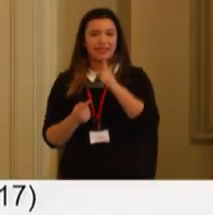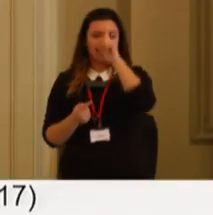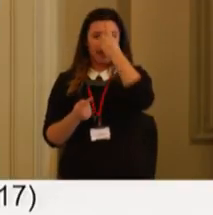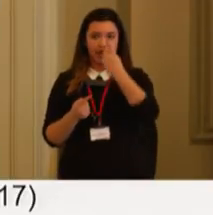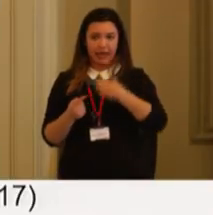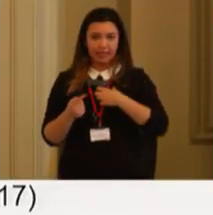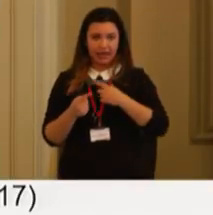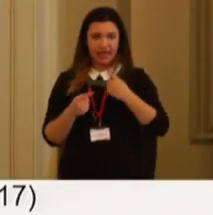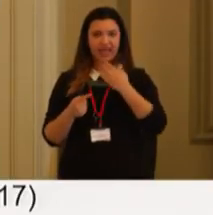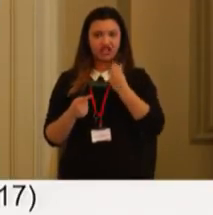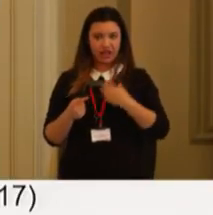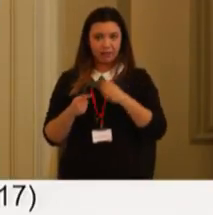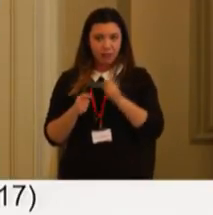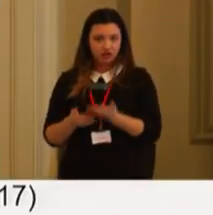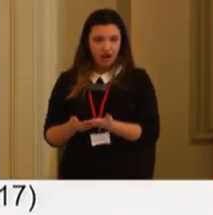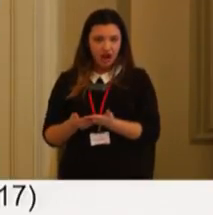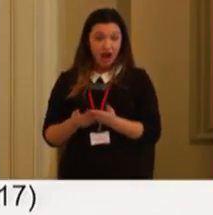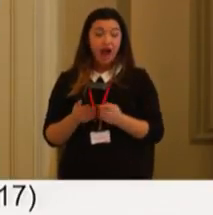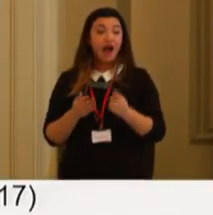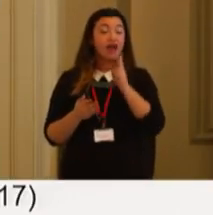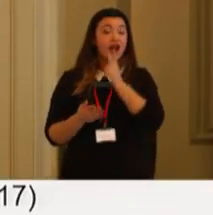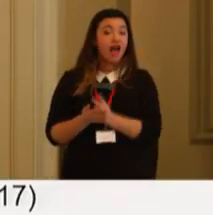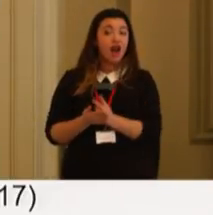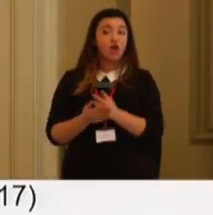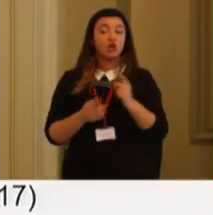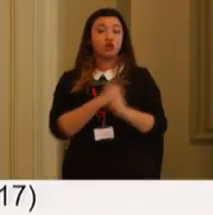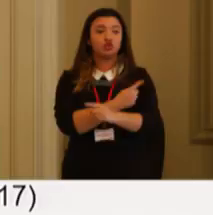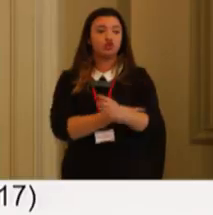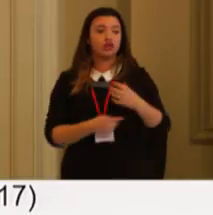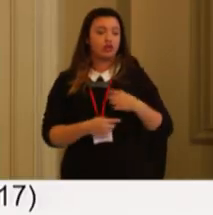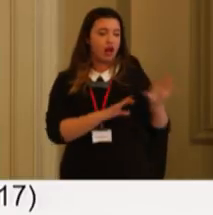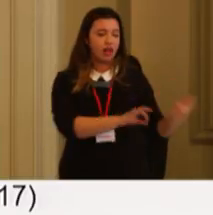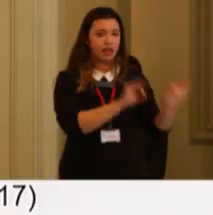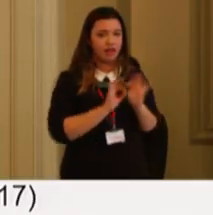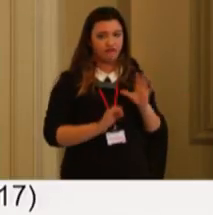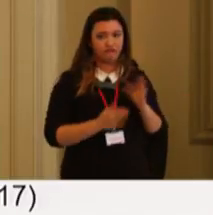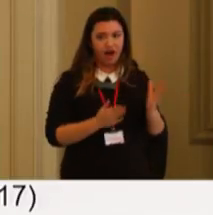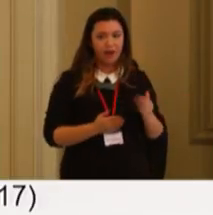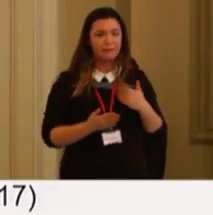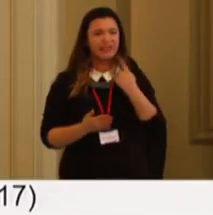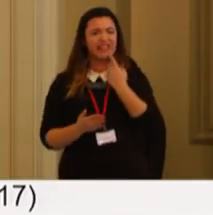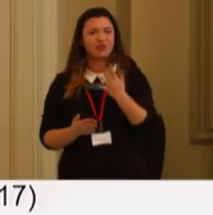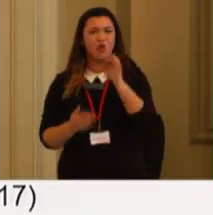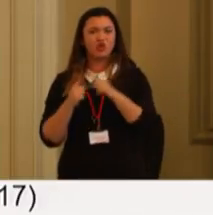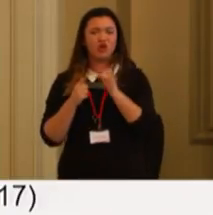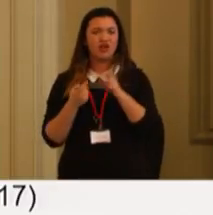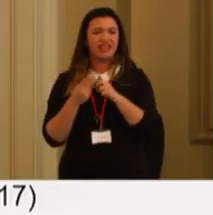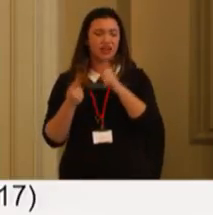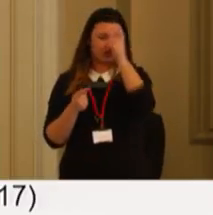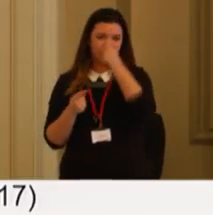and empowerment. This isn't merely about youngsters. Obviously, you've got the powerful or authority